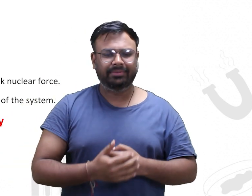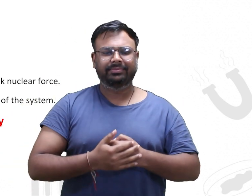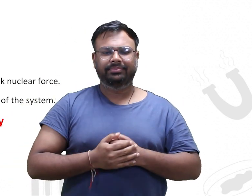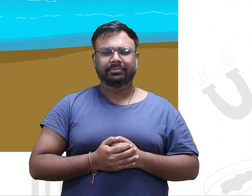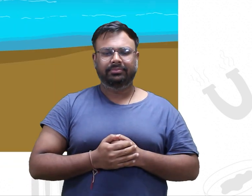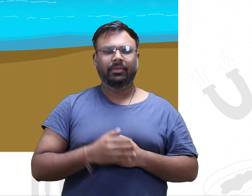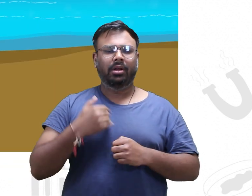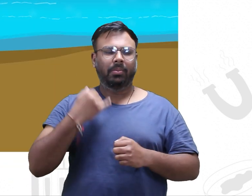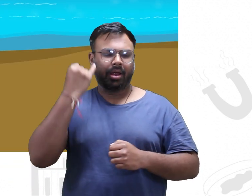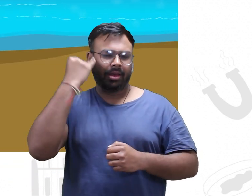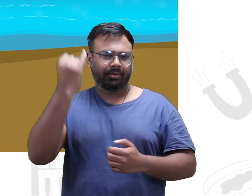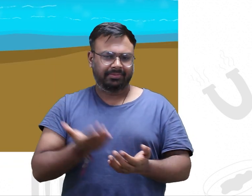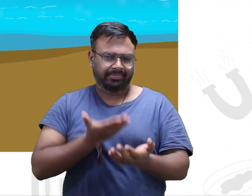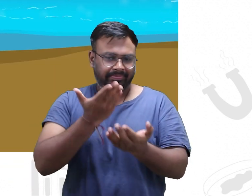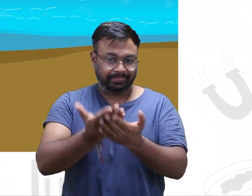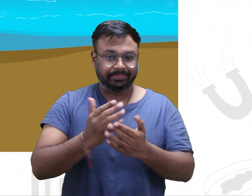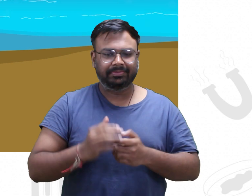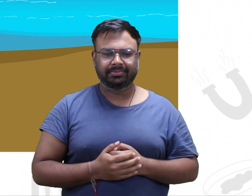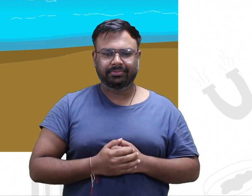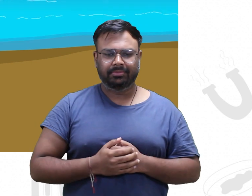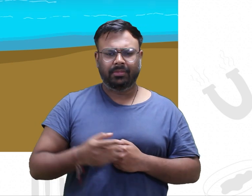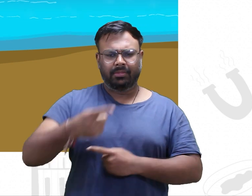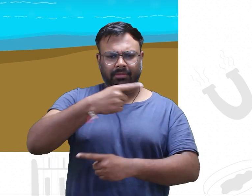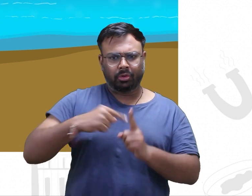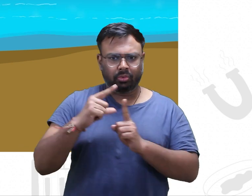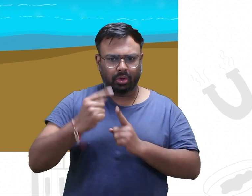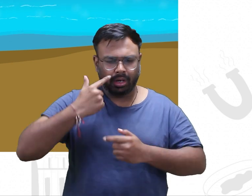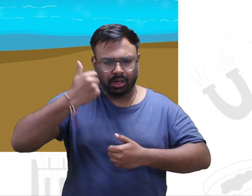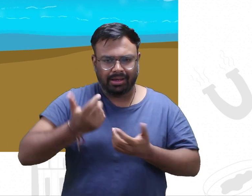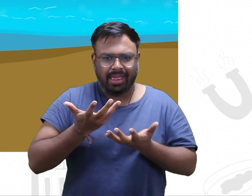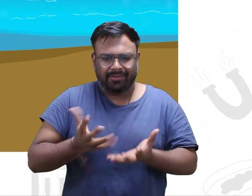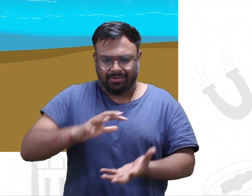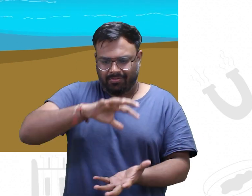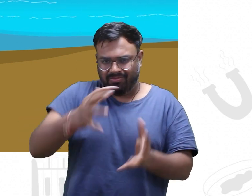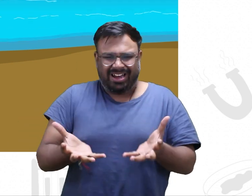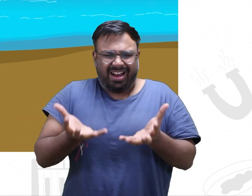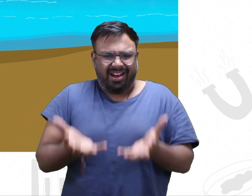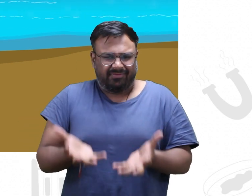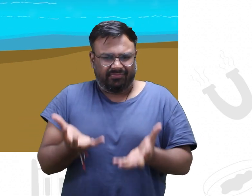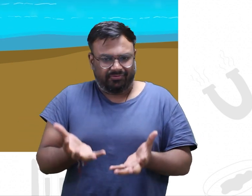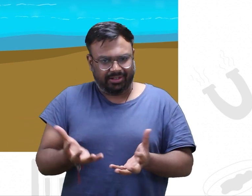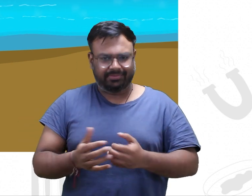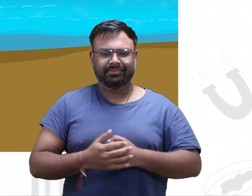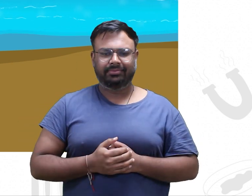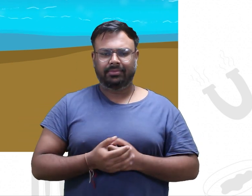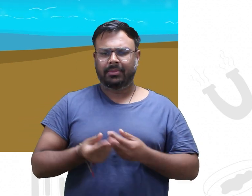versa. To get an idea of this, we perform an experiment with a heavy